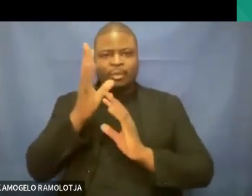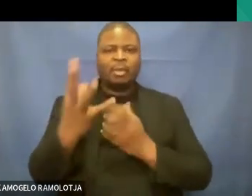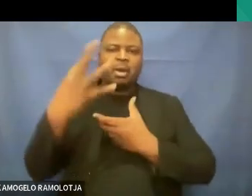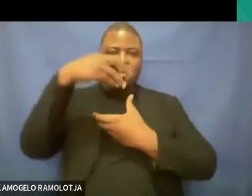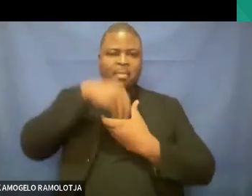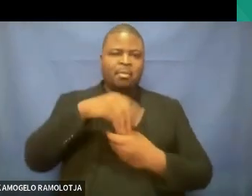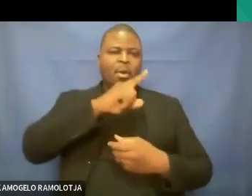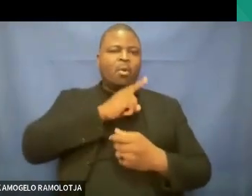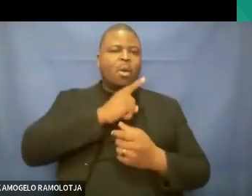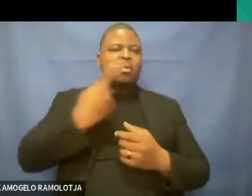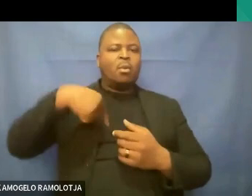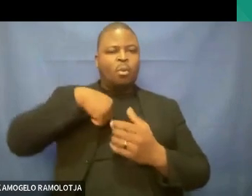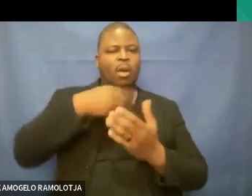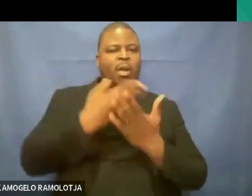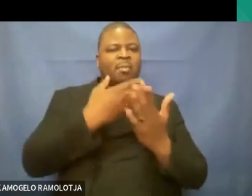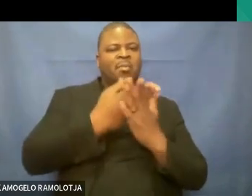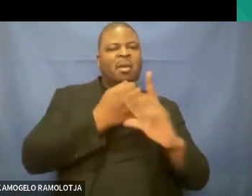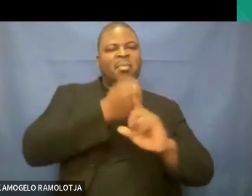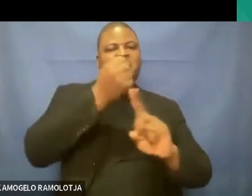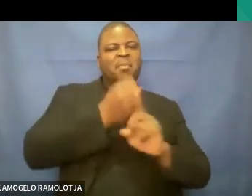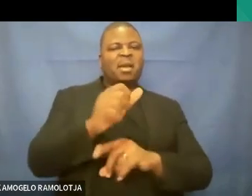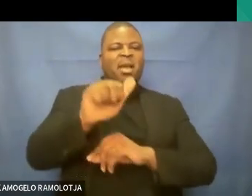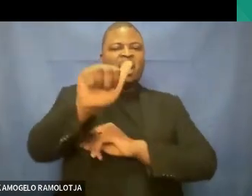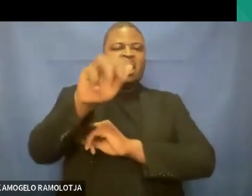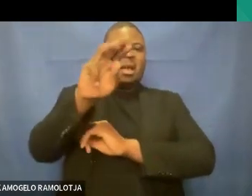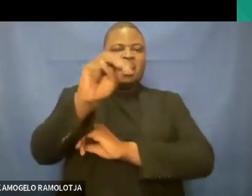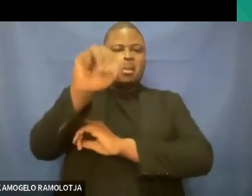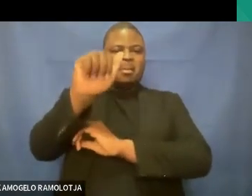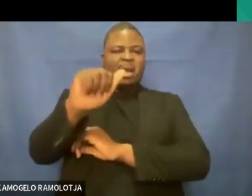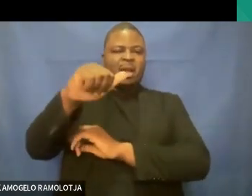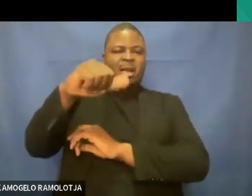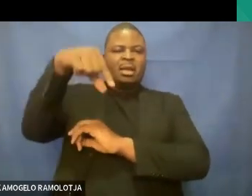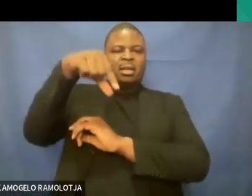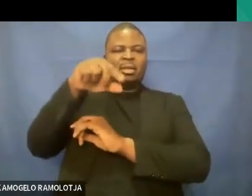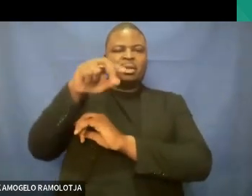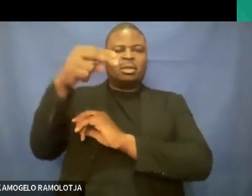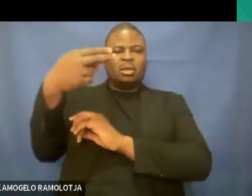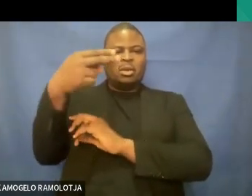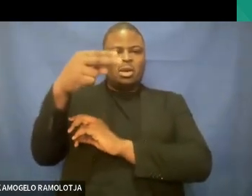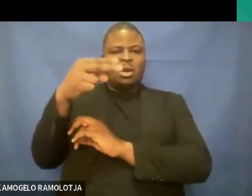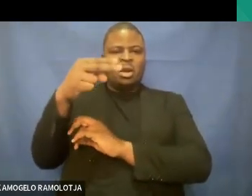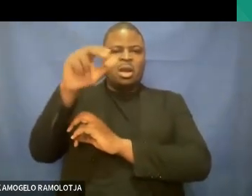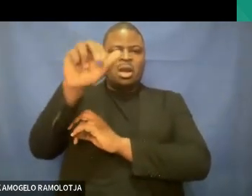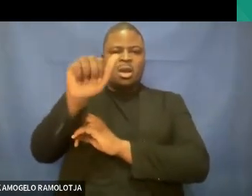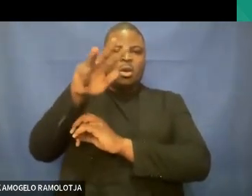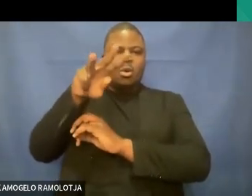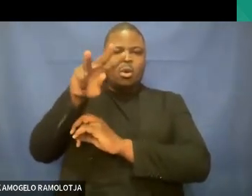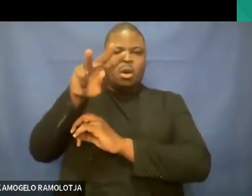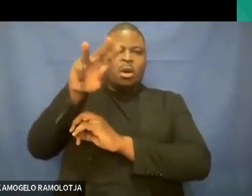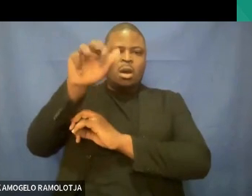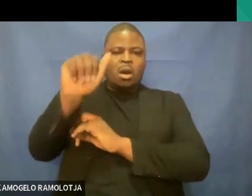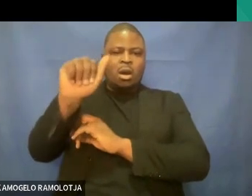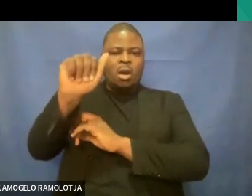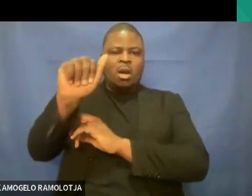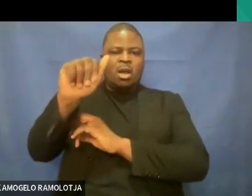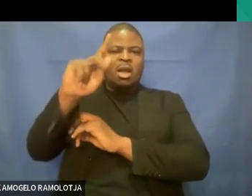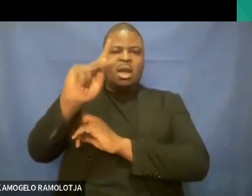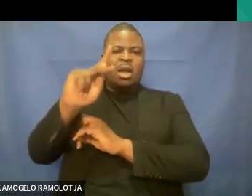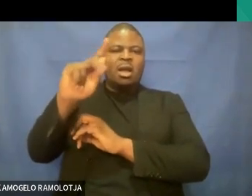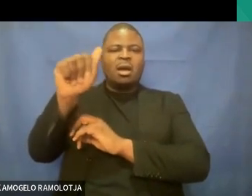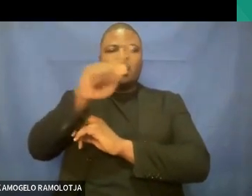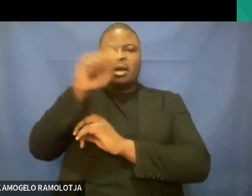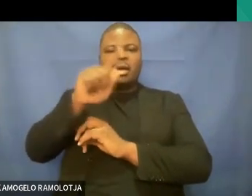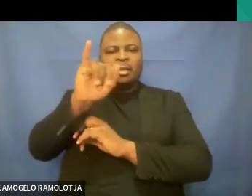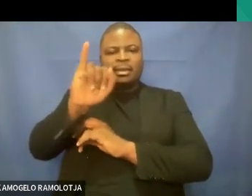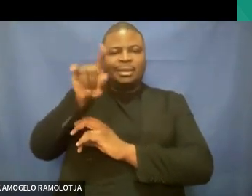do believe that in order for us to make any changes, we need both Amaqhawe and Amaqhawekazi.